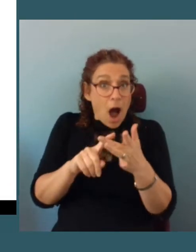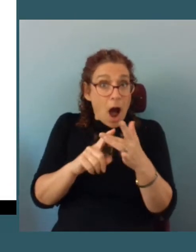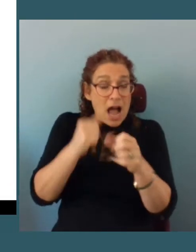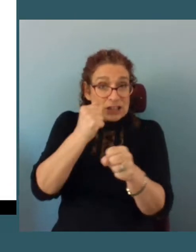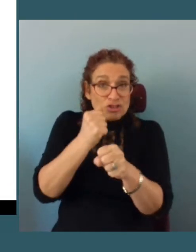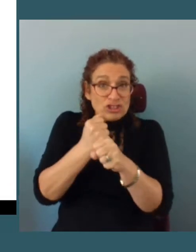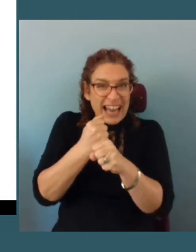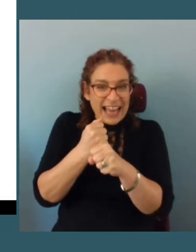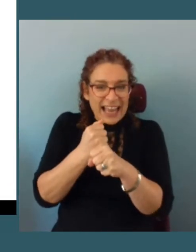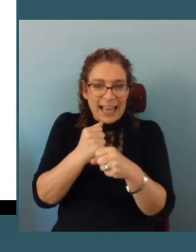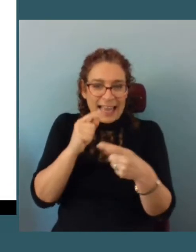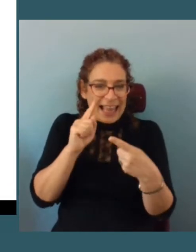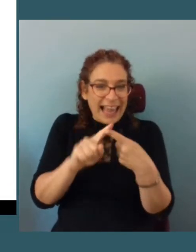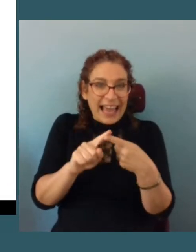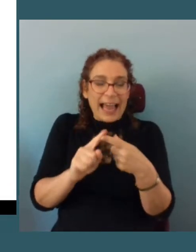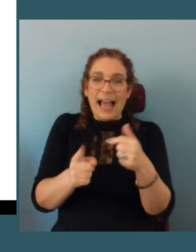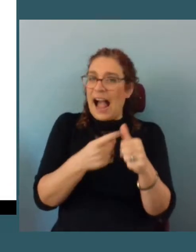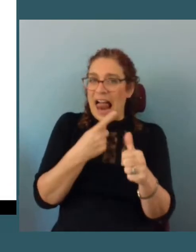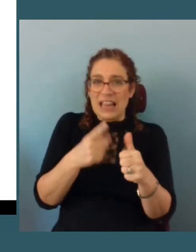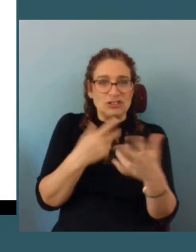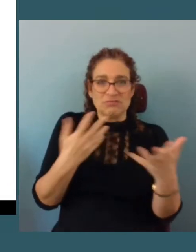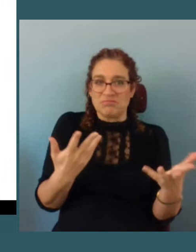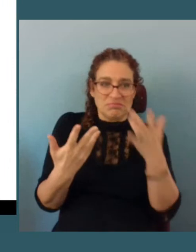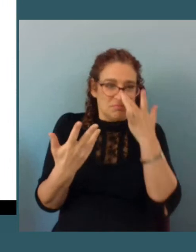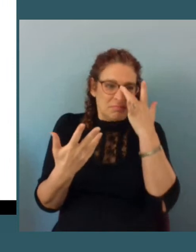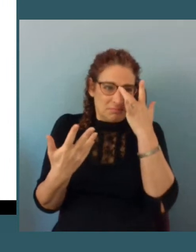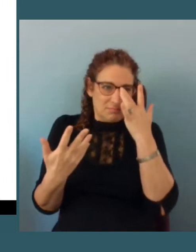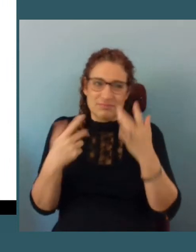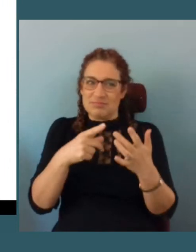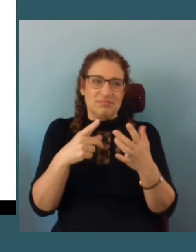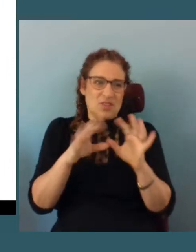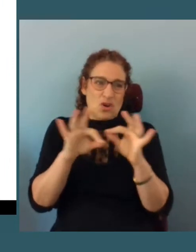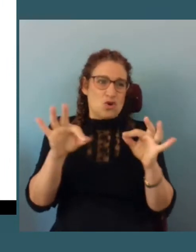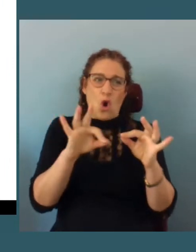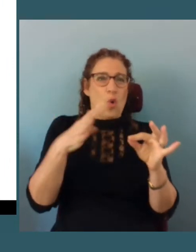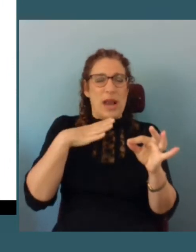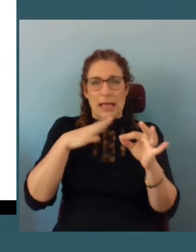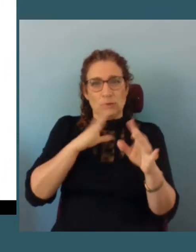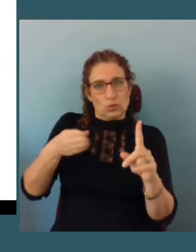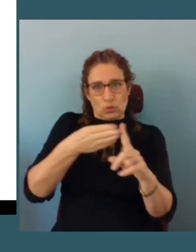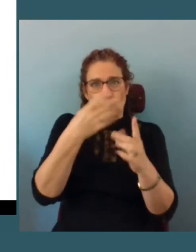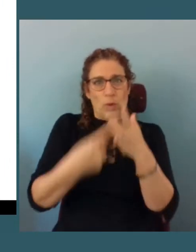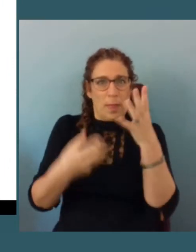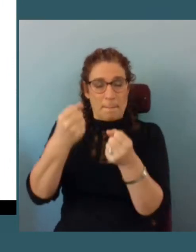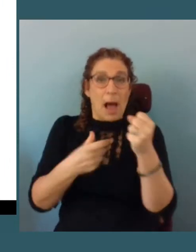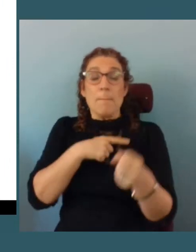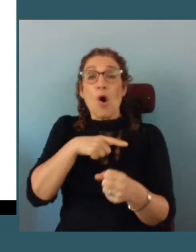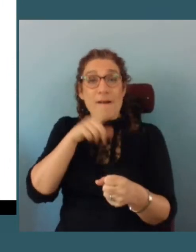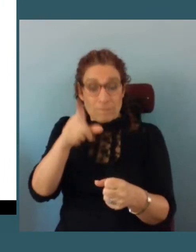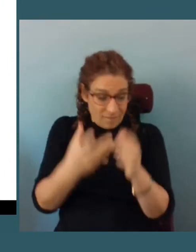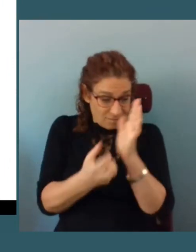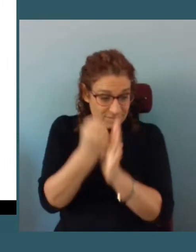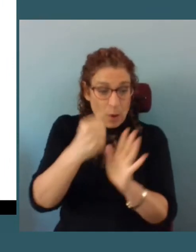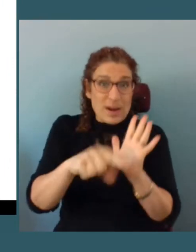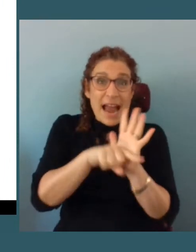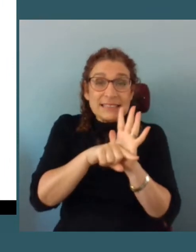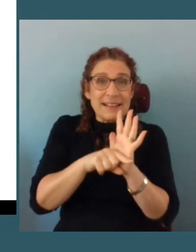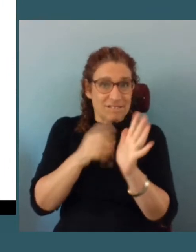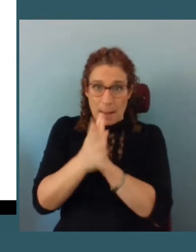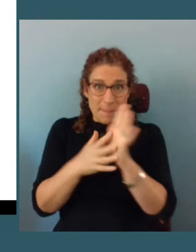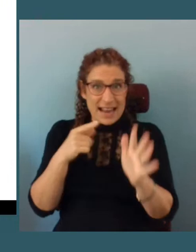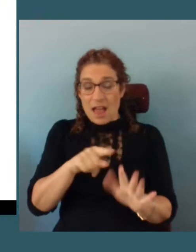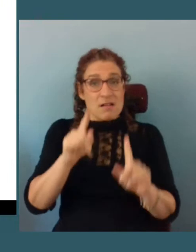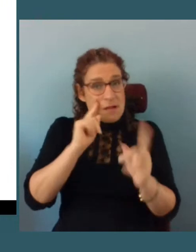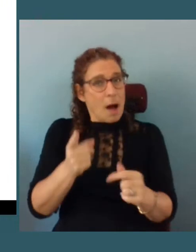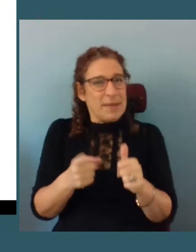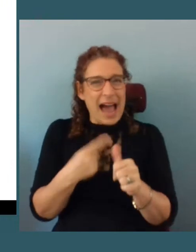IgE-mediated allergy. So there's no role of doing an IgE test to milk. And if you did that and said it was negative, does not mean it can't be allergy. So it's really important not to use